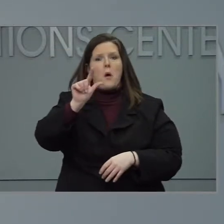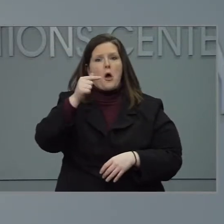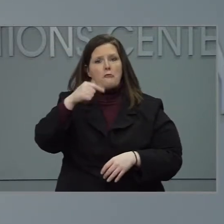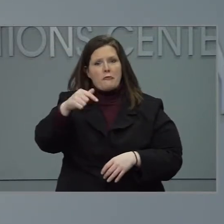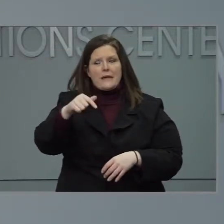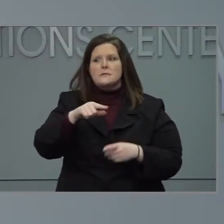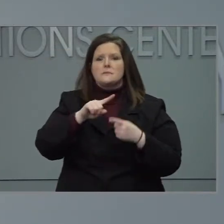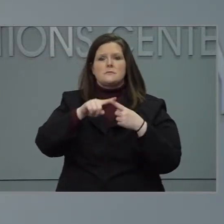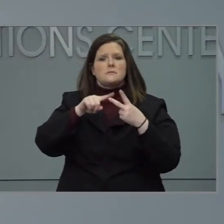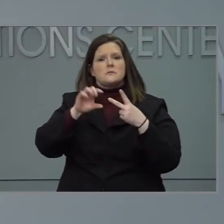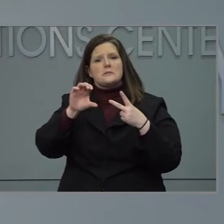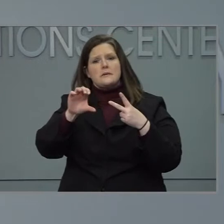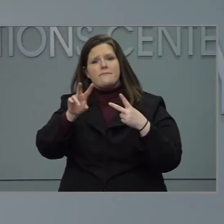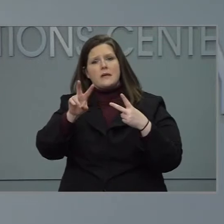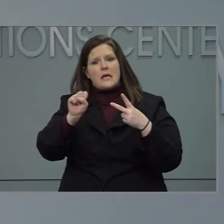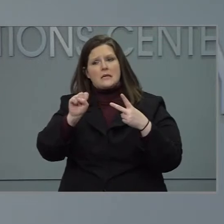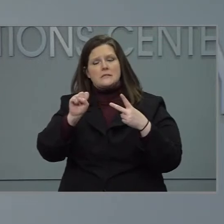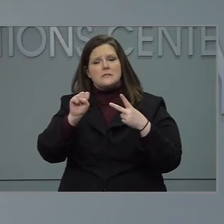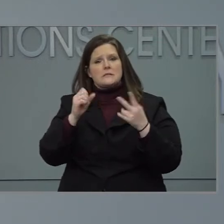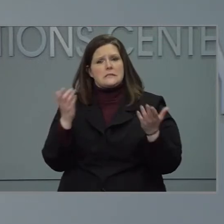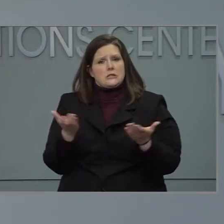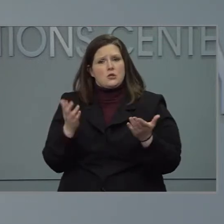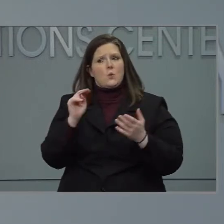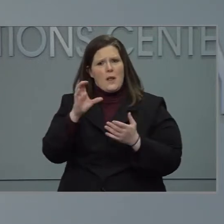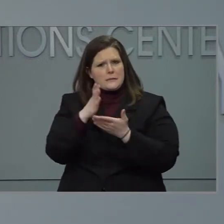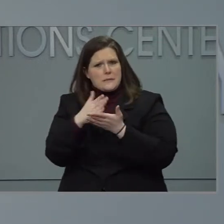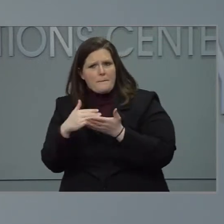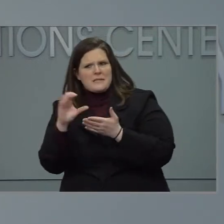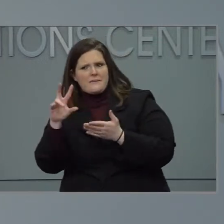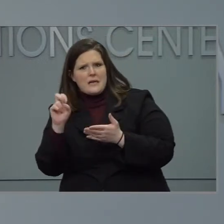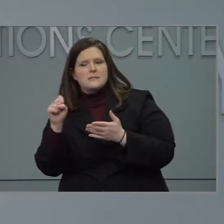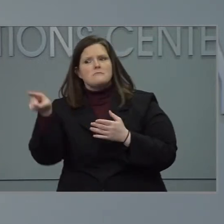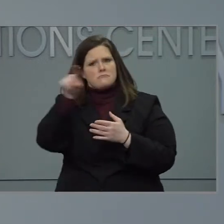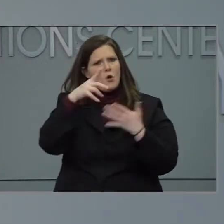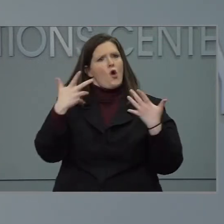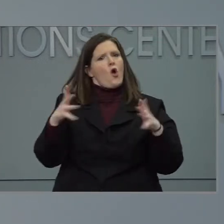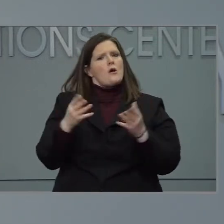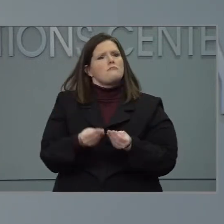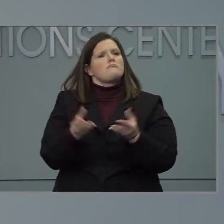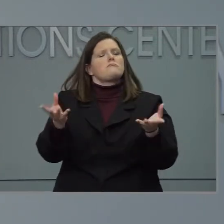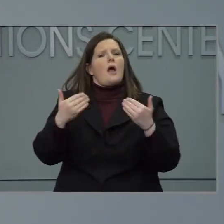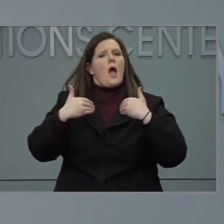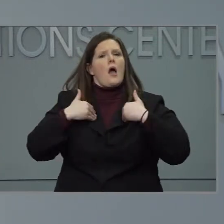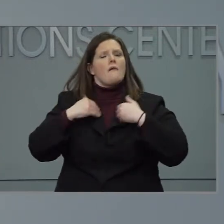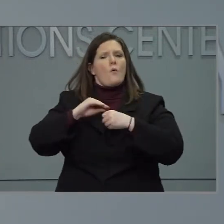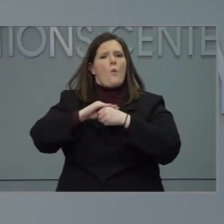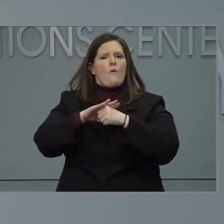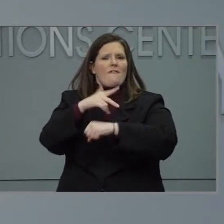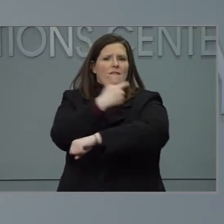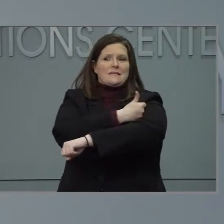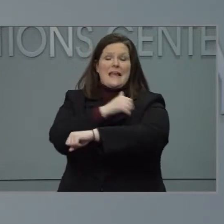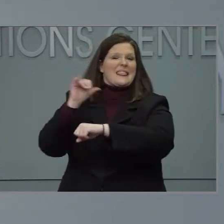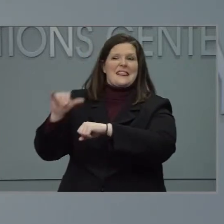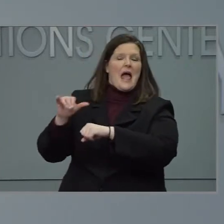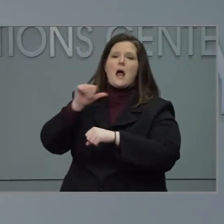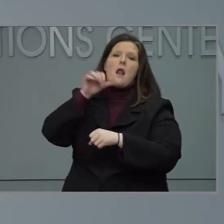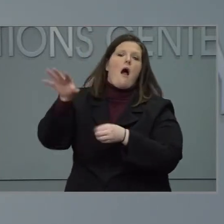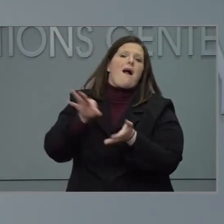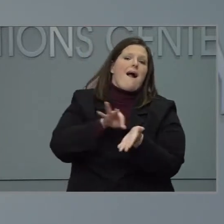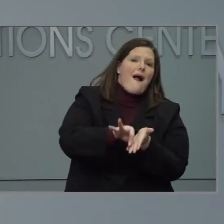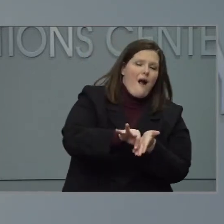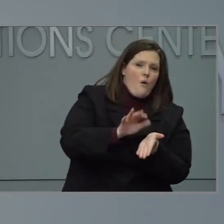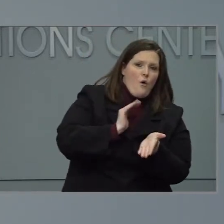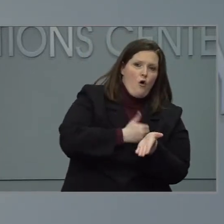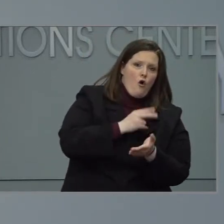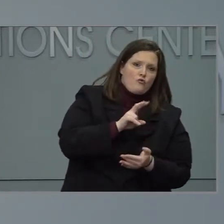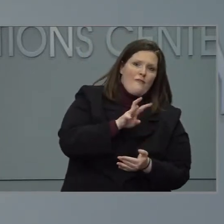of our CVSs in the state of North Carolina have vaccine. That is above the allocation that comes to our state. We know vaccines coming